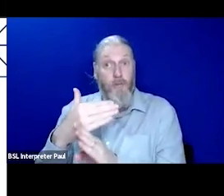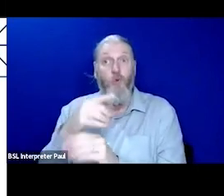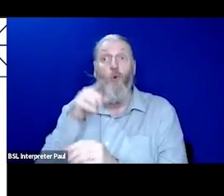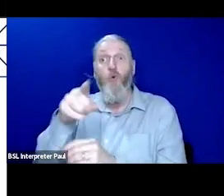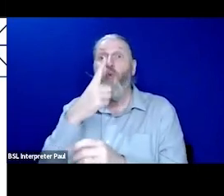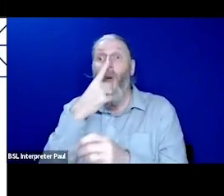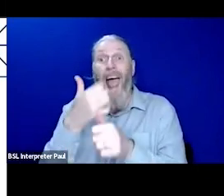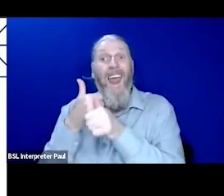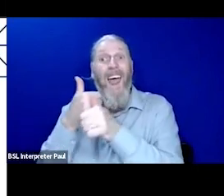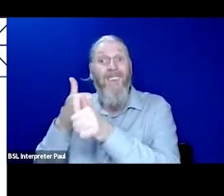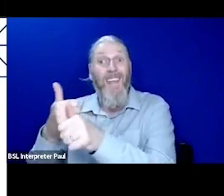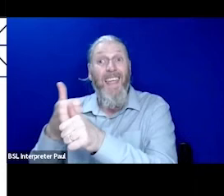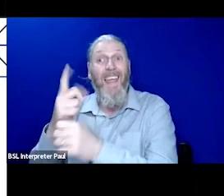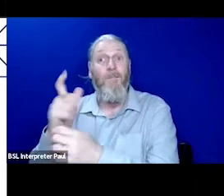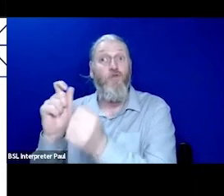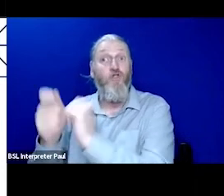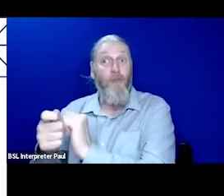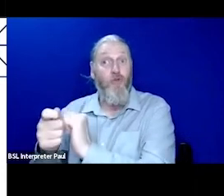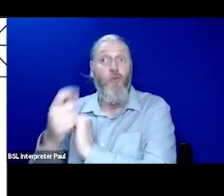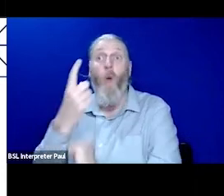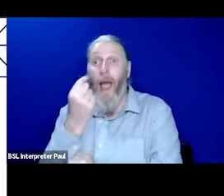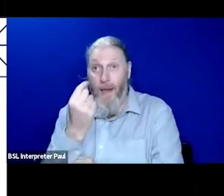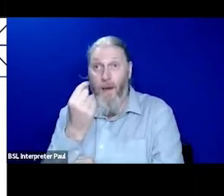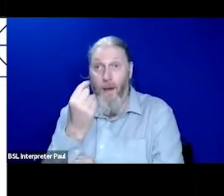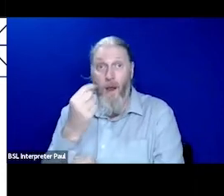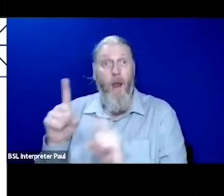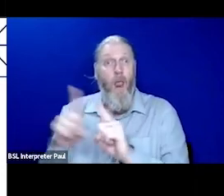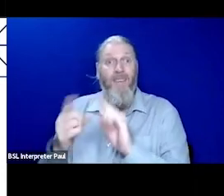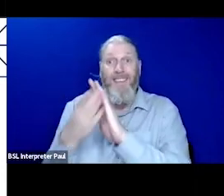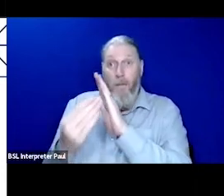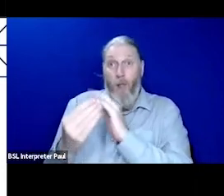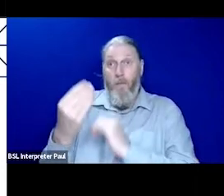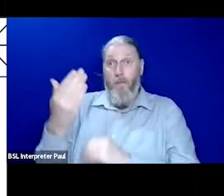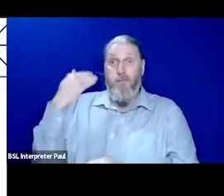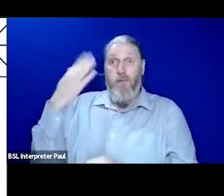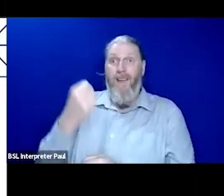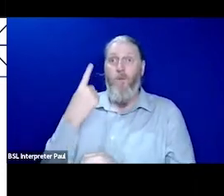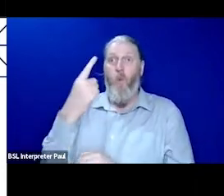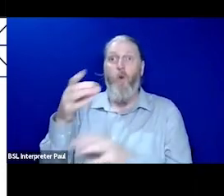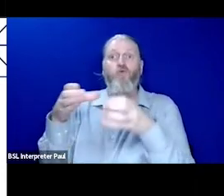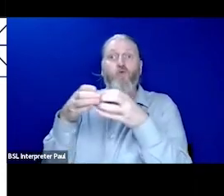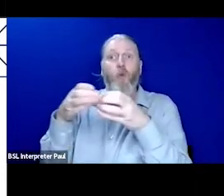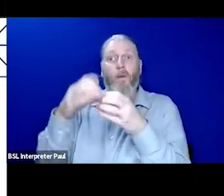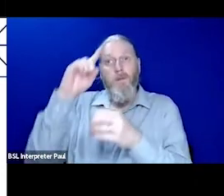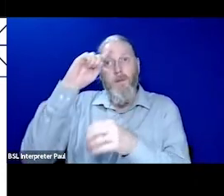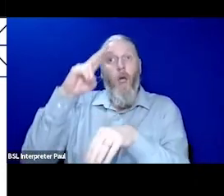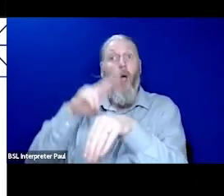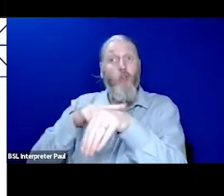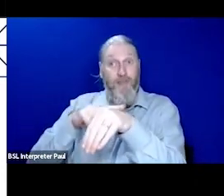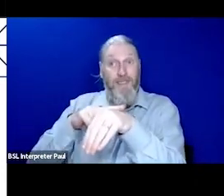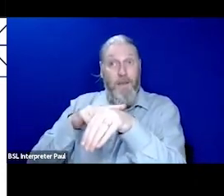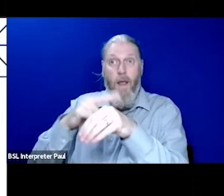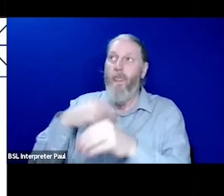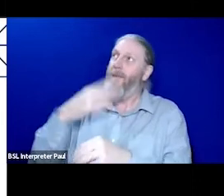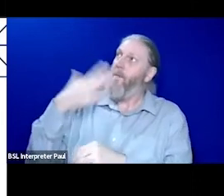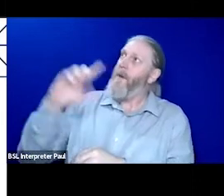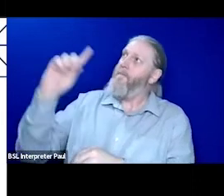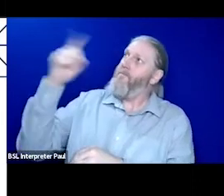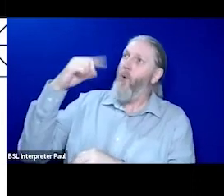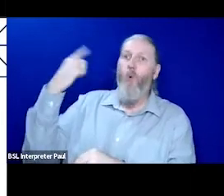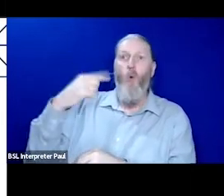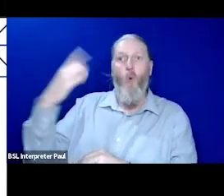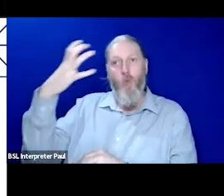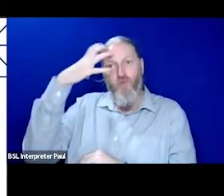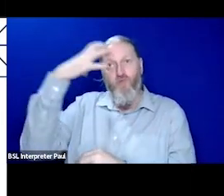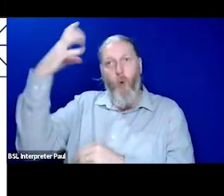For example, Psych Declares was a group of psychiatrists that got the Royal College of Psychiatrists to divest